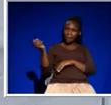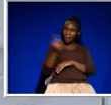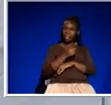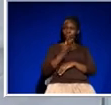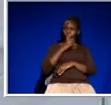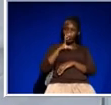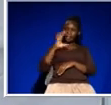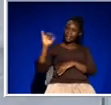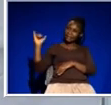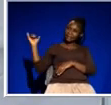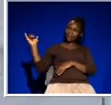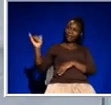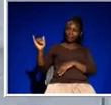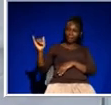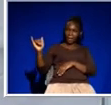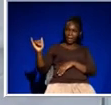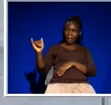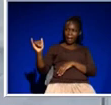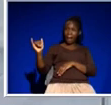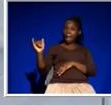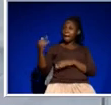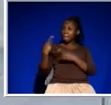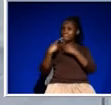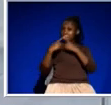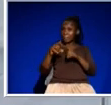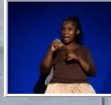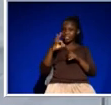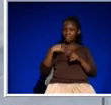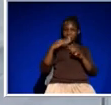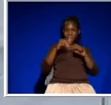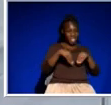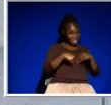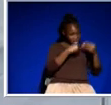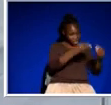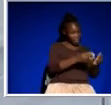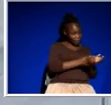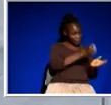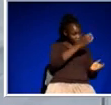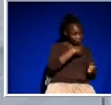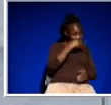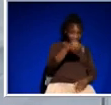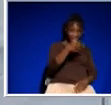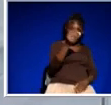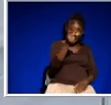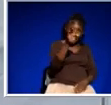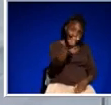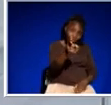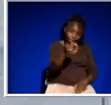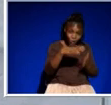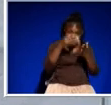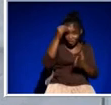water. But if I give you this bottle,